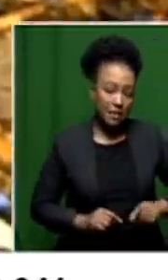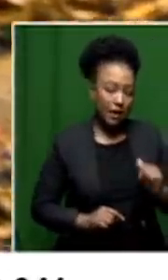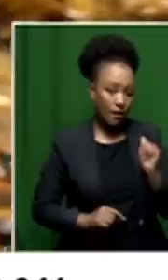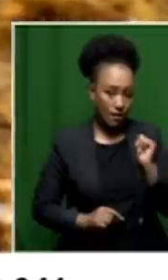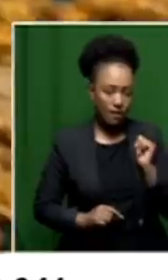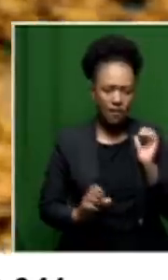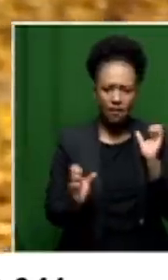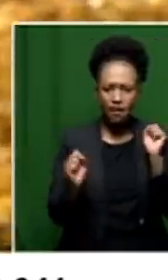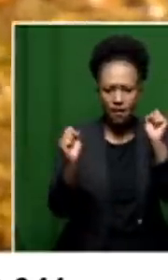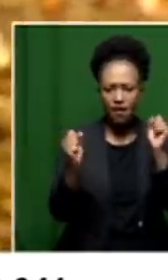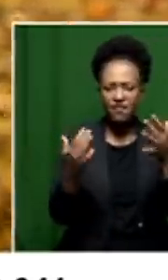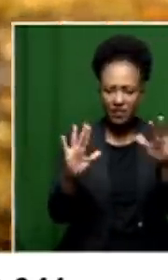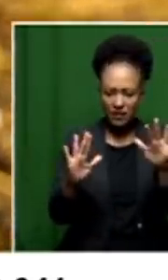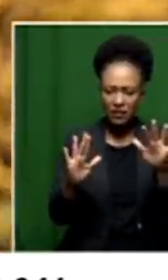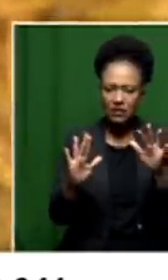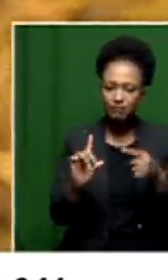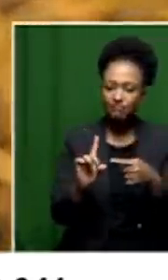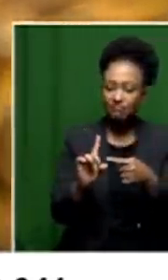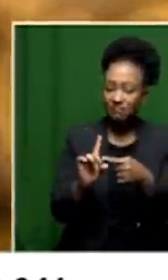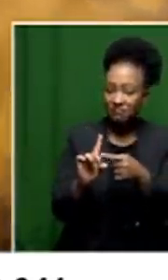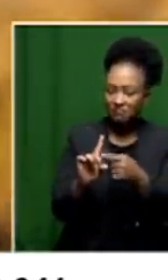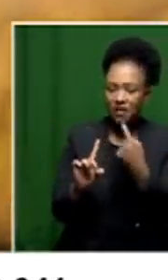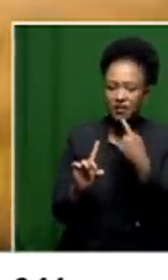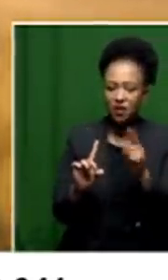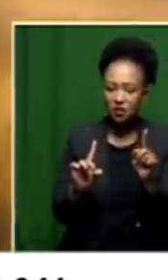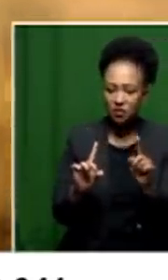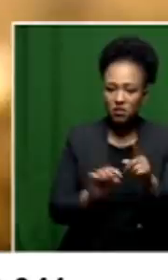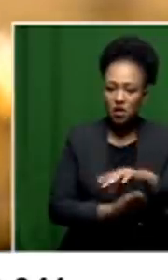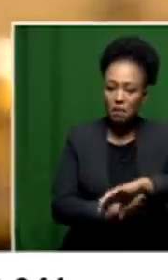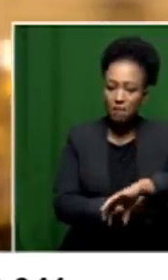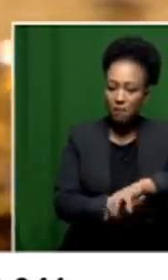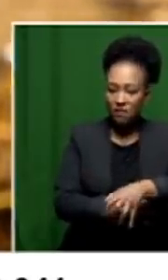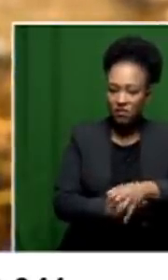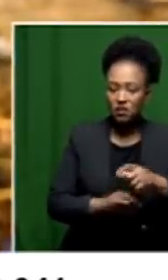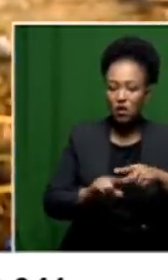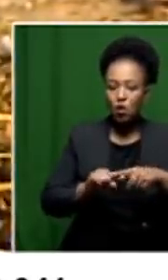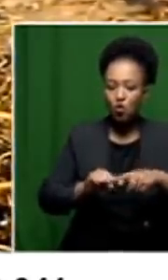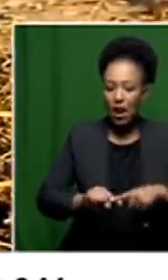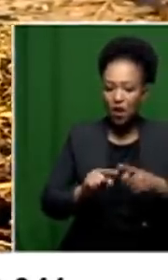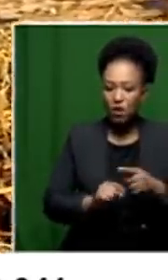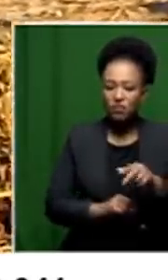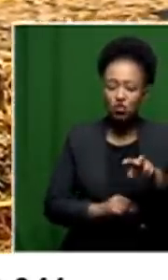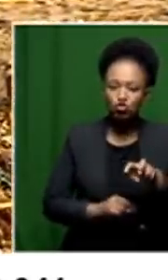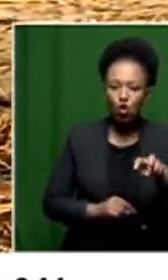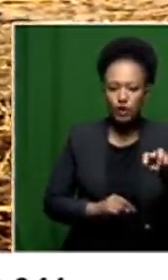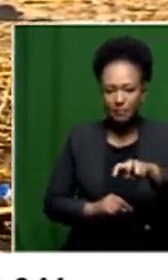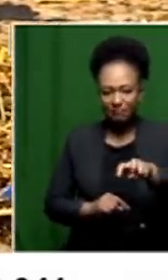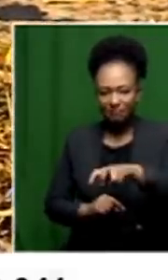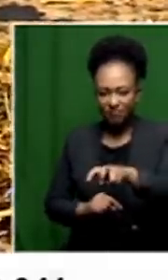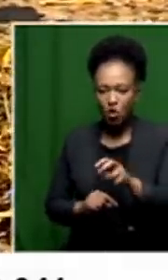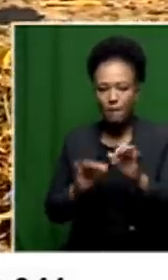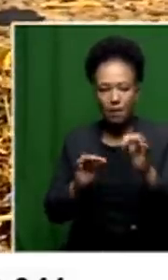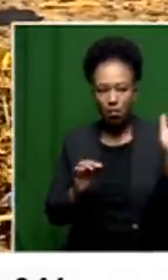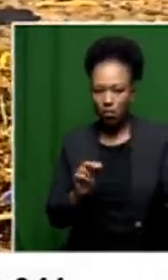Sakina, saying that the province relies on tourism. About 10% of the